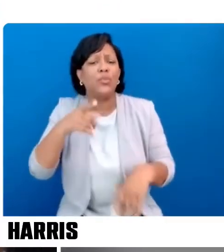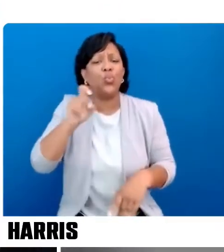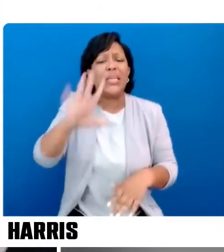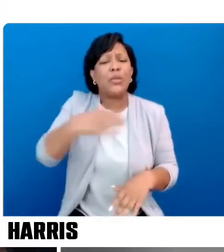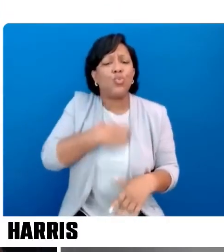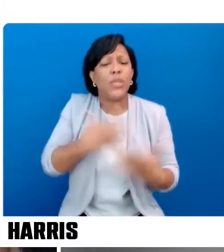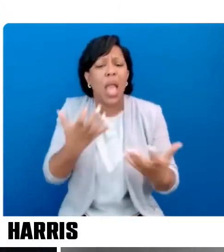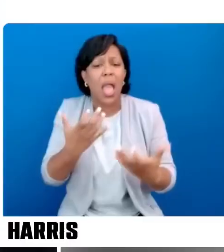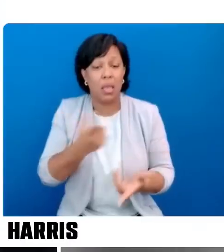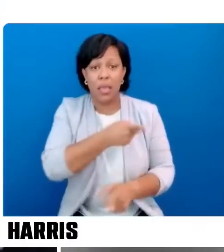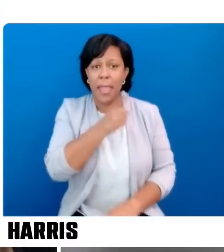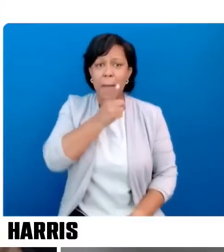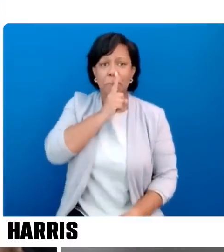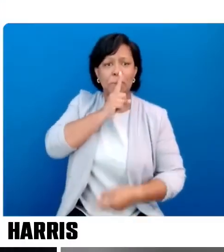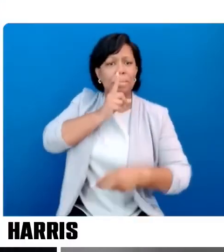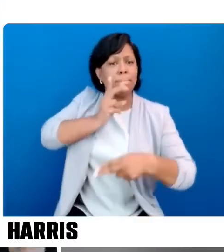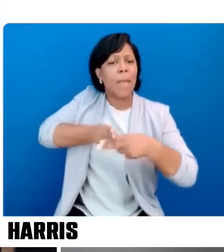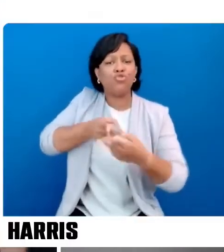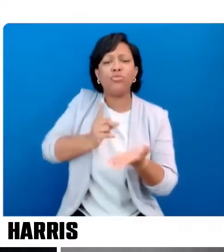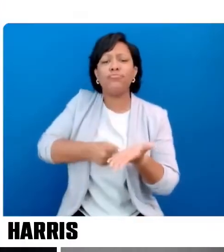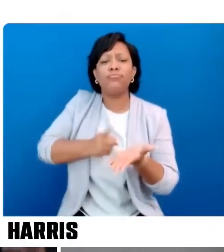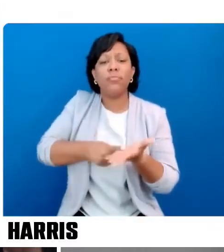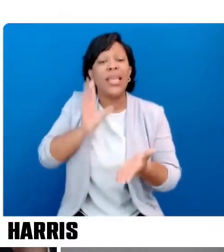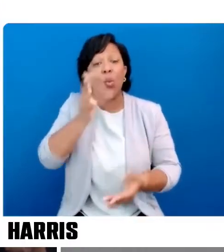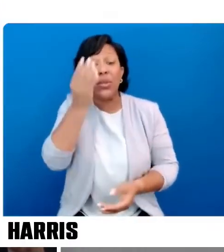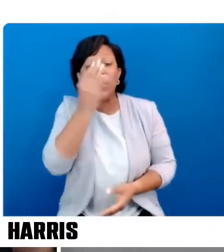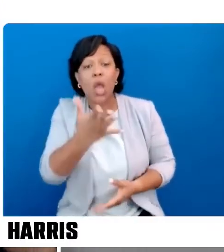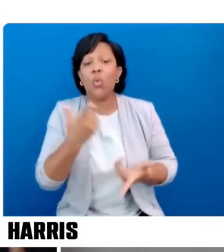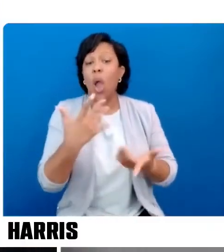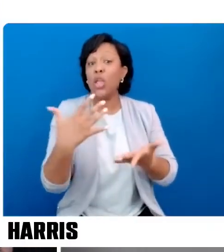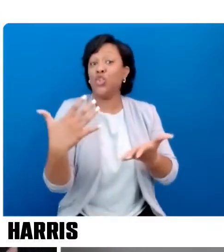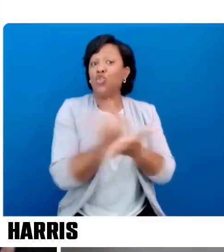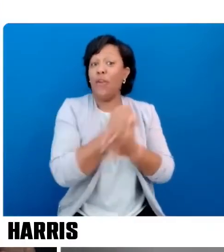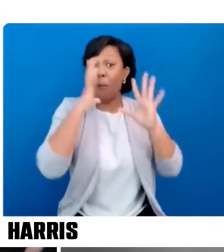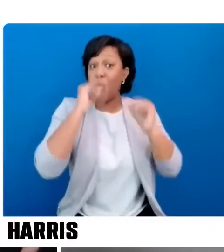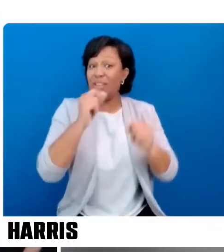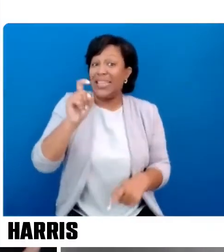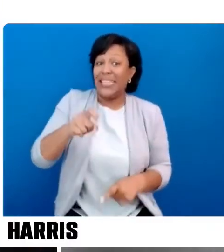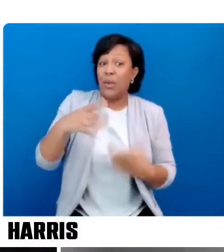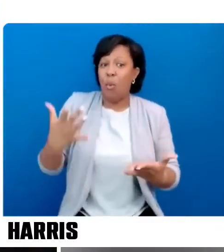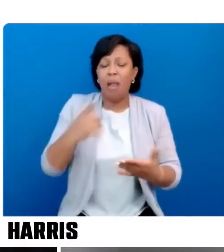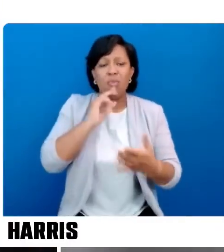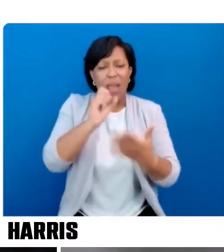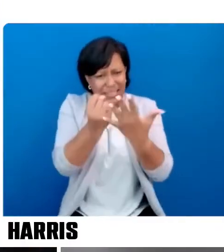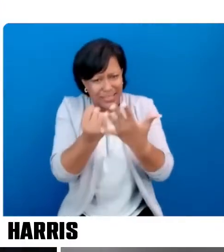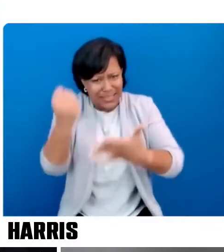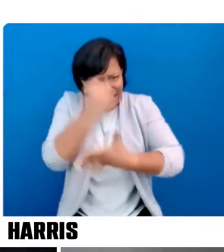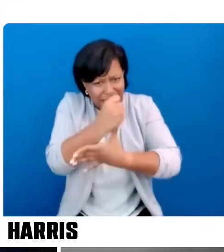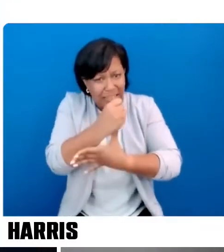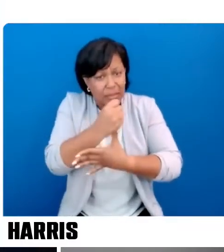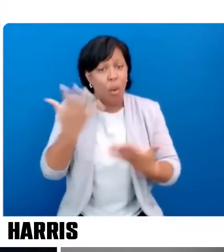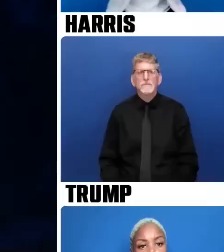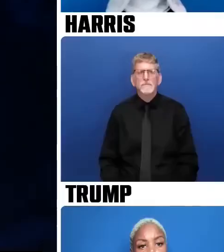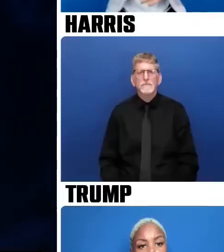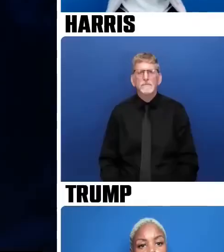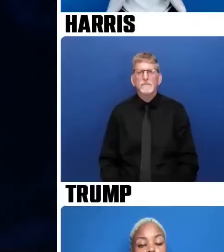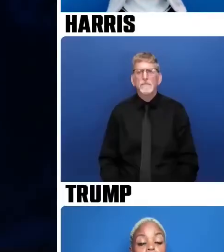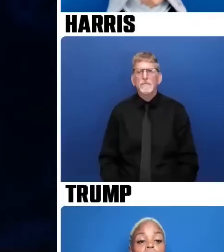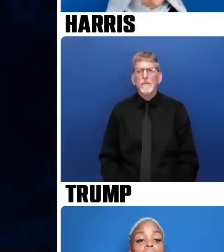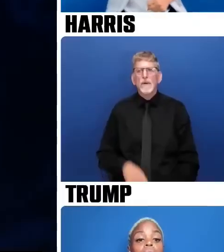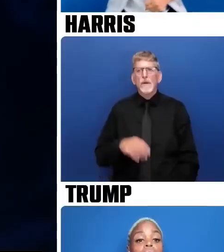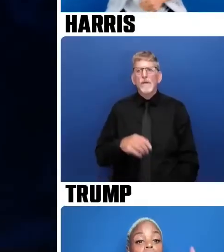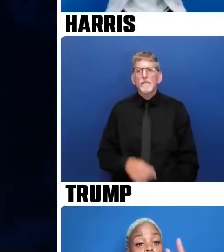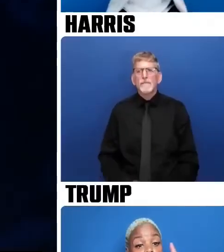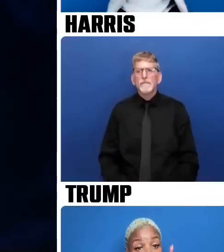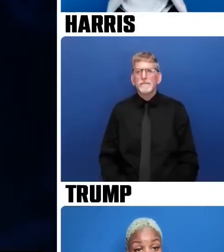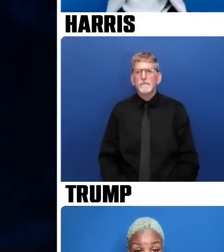believe you deserve a president who actually puts you first, and I pledge to you that I will. Vice President Harris, thank you. President Trump, on that point, I